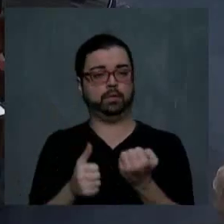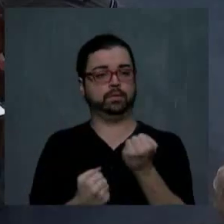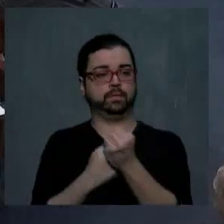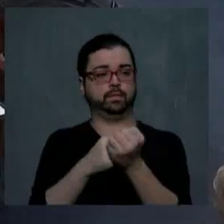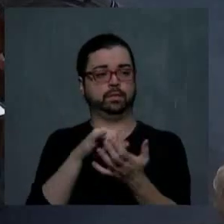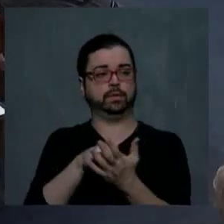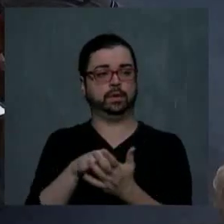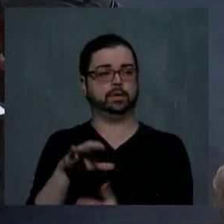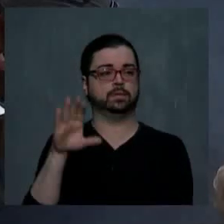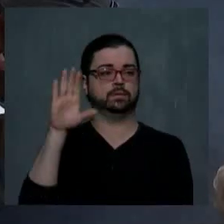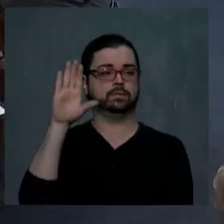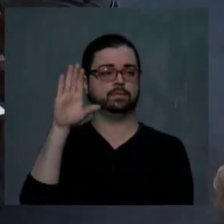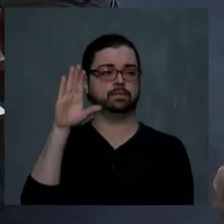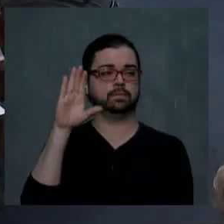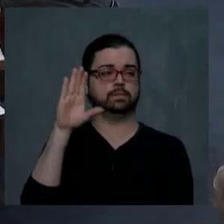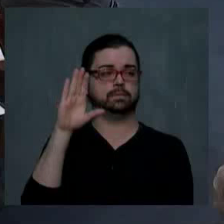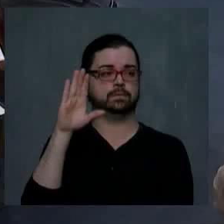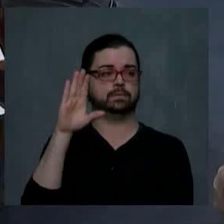this application, raise your hand.